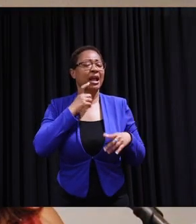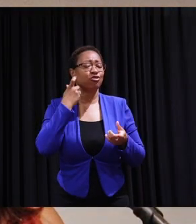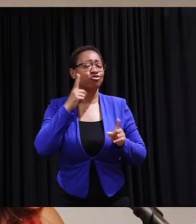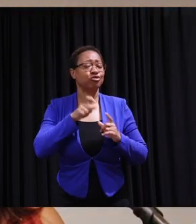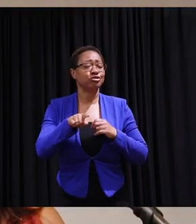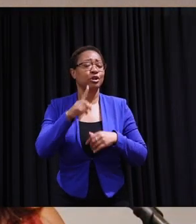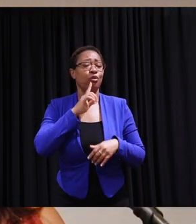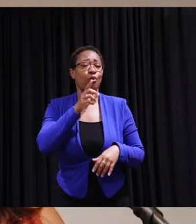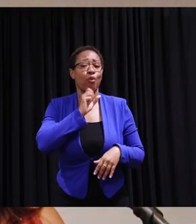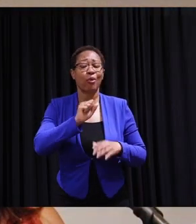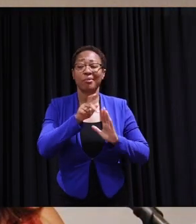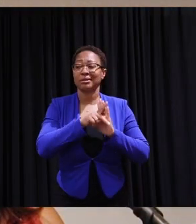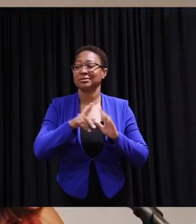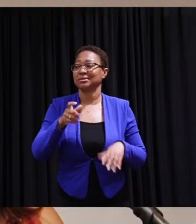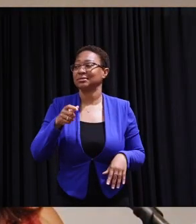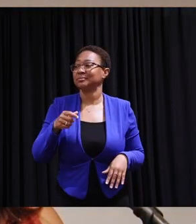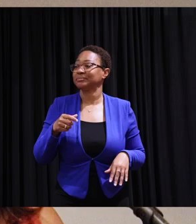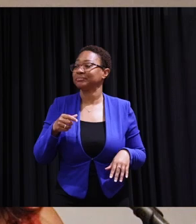policies